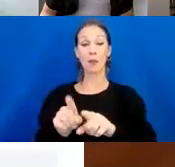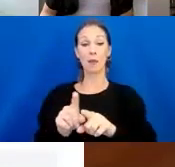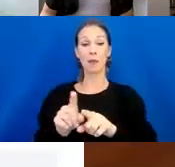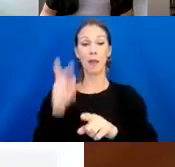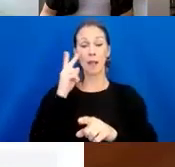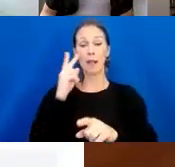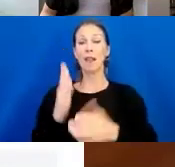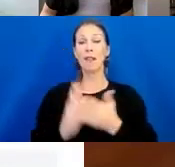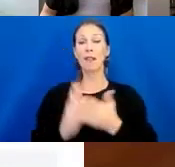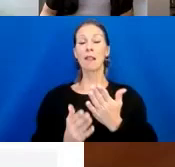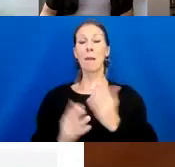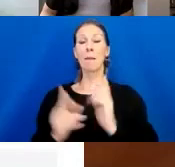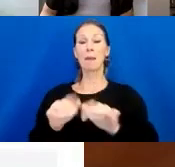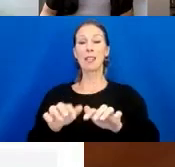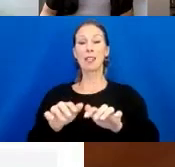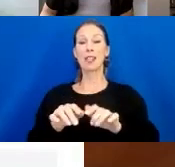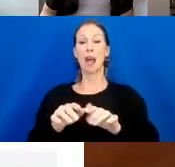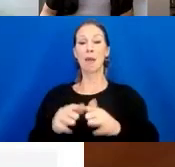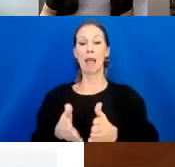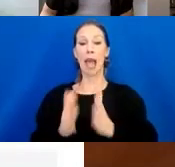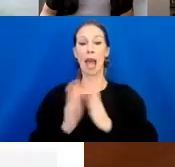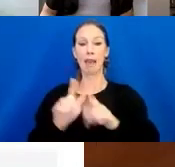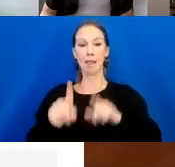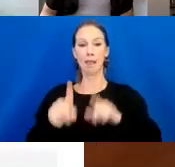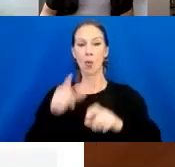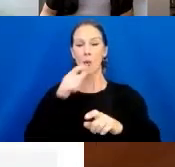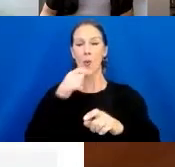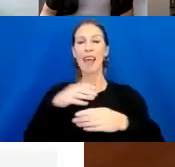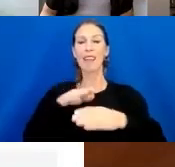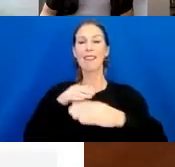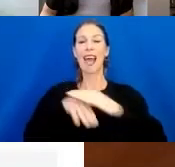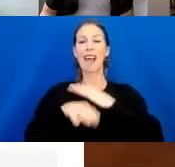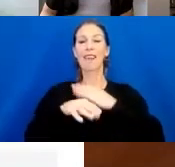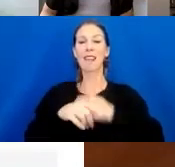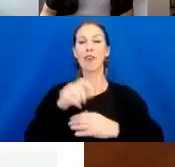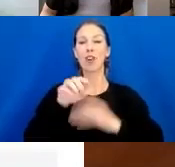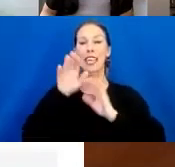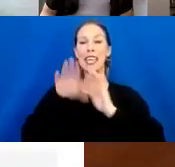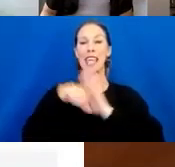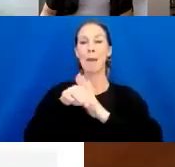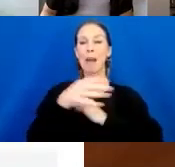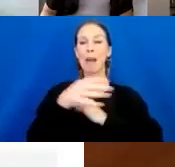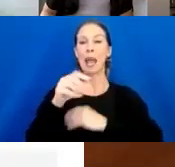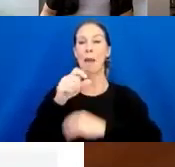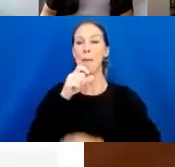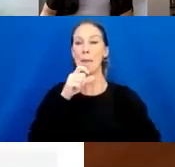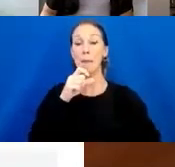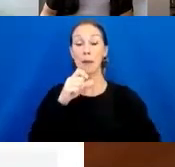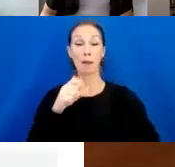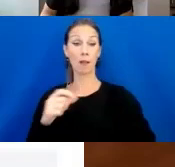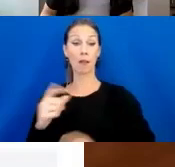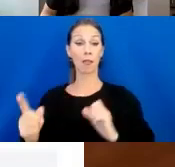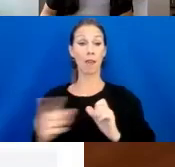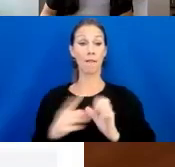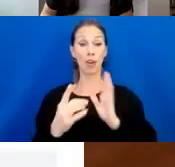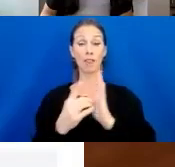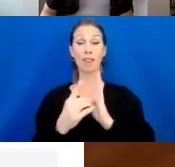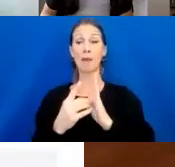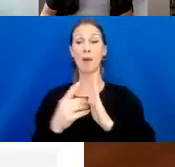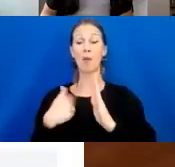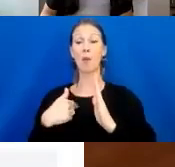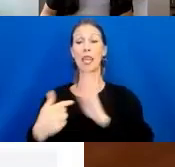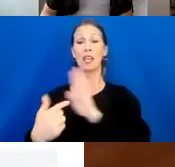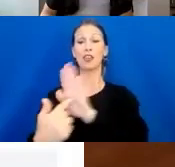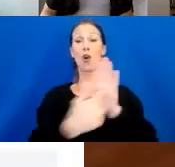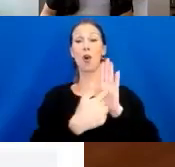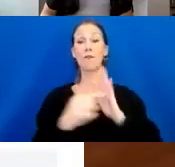about who will have access to their camera and microphone. So just to clarify, the first demo that we showed for those smaller sessions for,